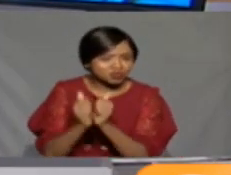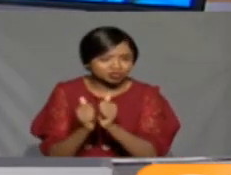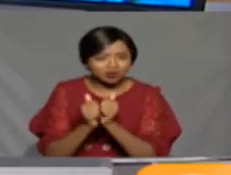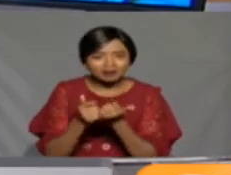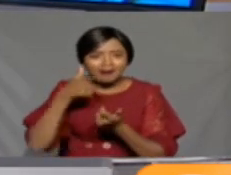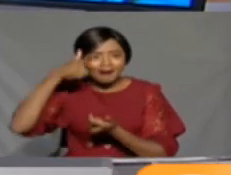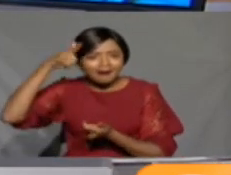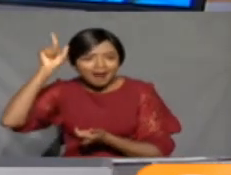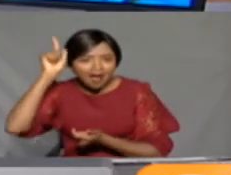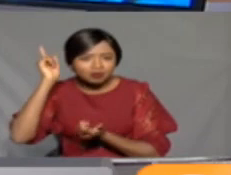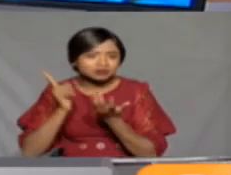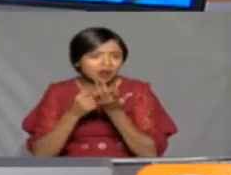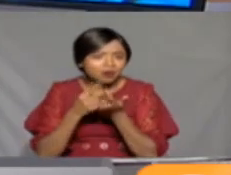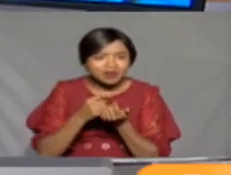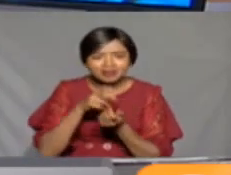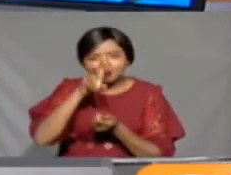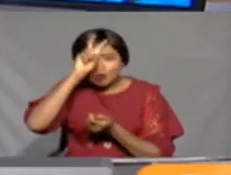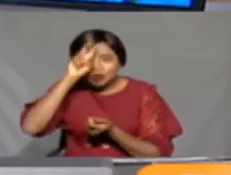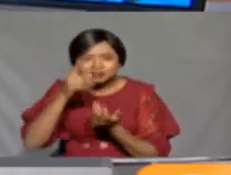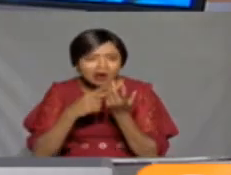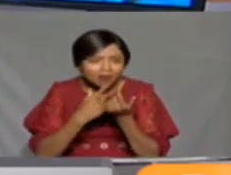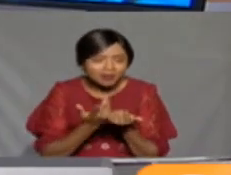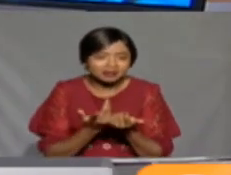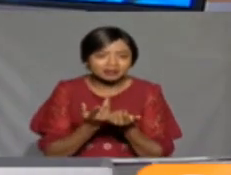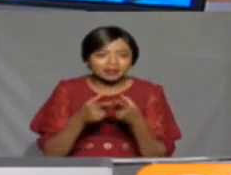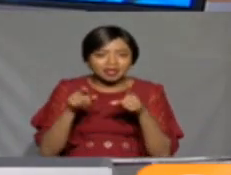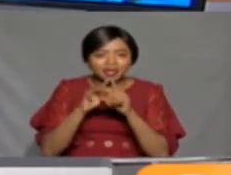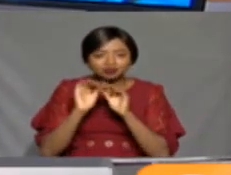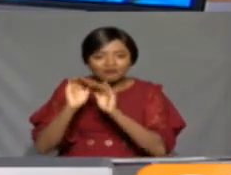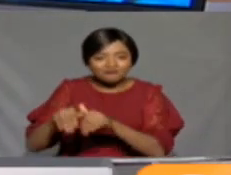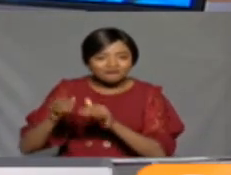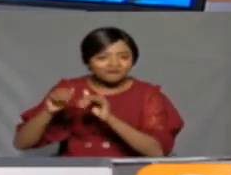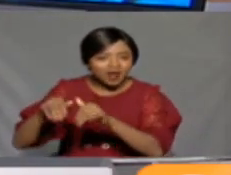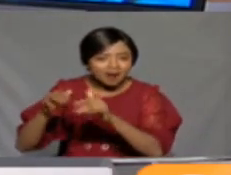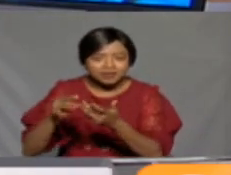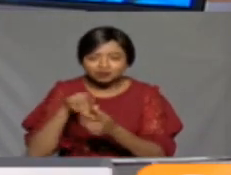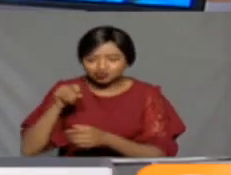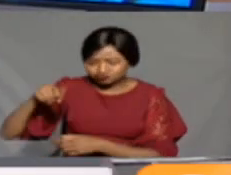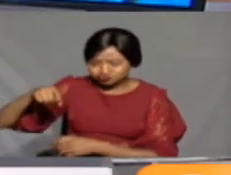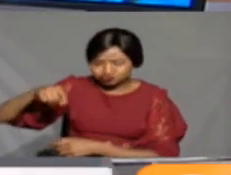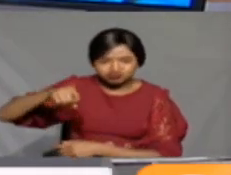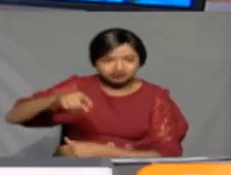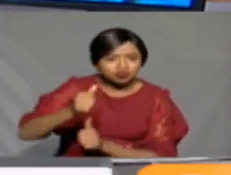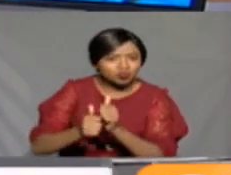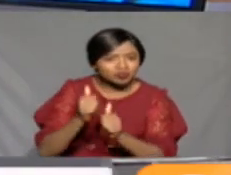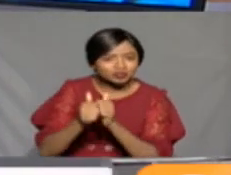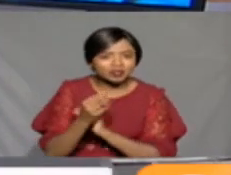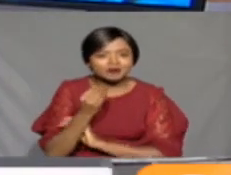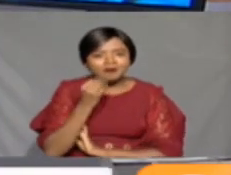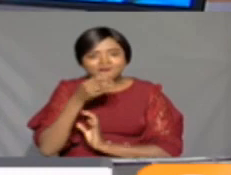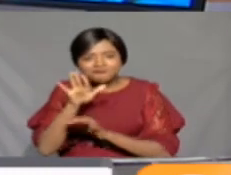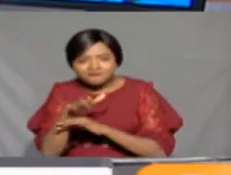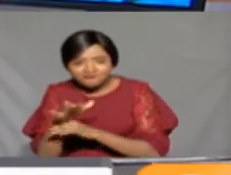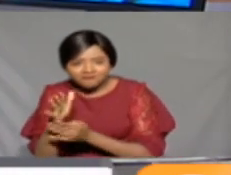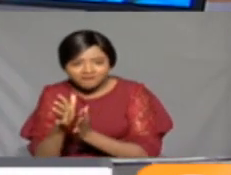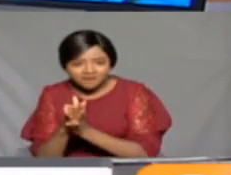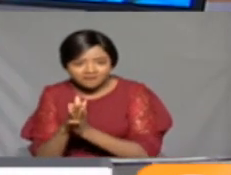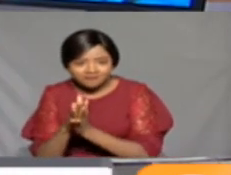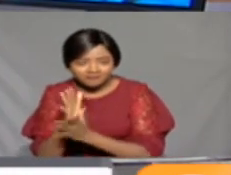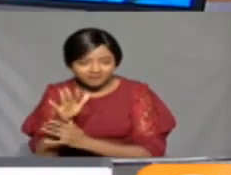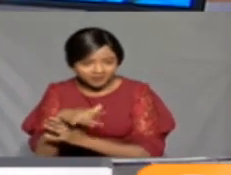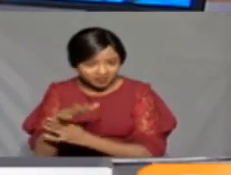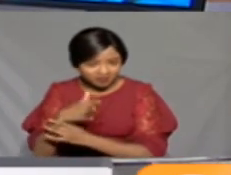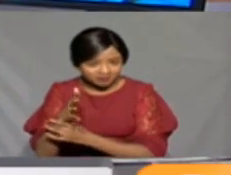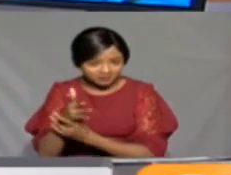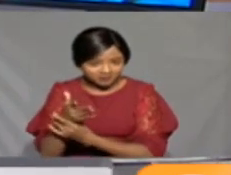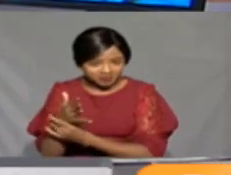rearing. How many cows, goats, etc. do you have? They'll be looking at farming. What sort of crops do you have? Aquaculture, fish farming. Expect questions